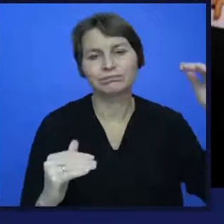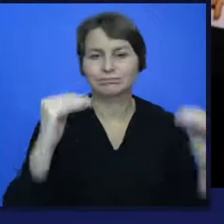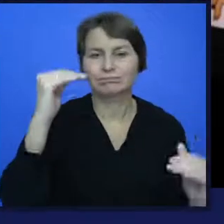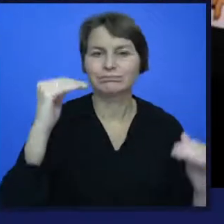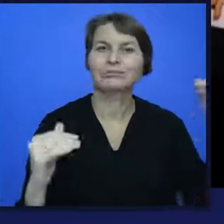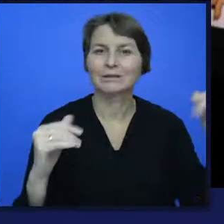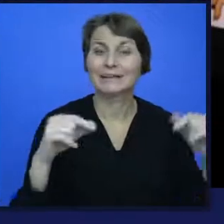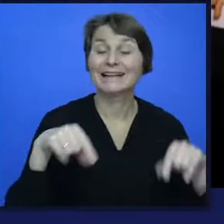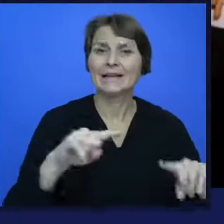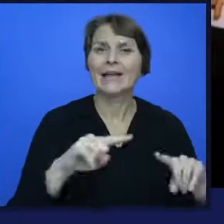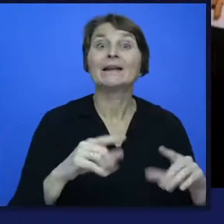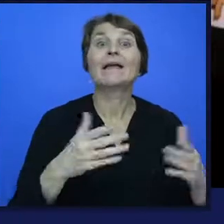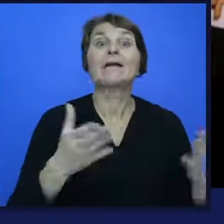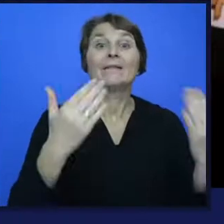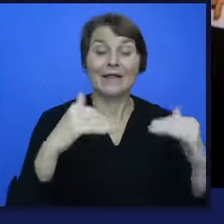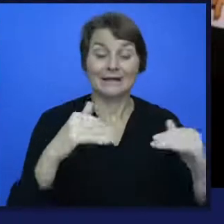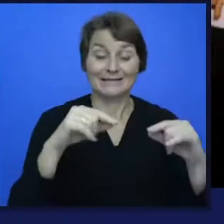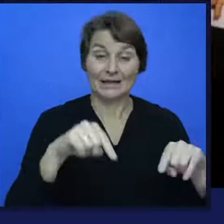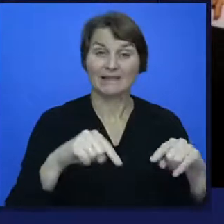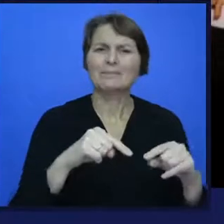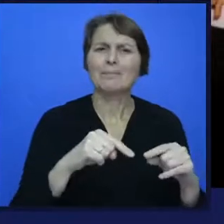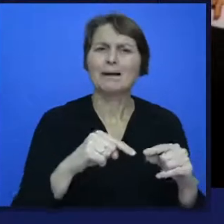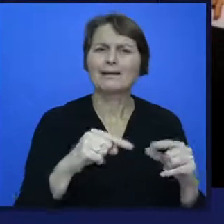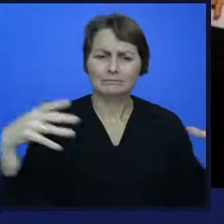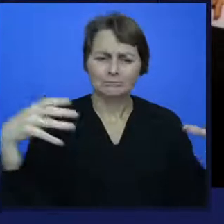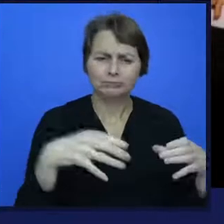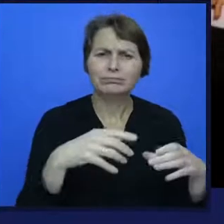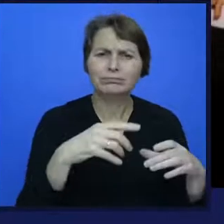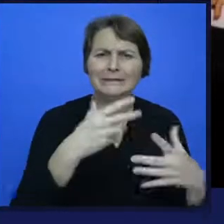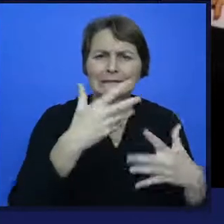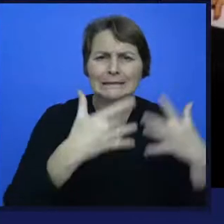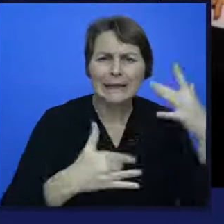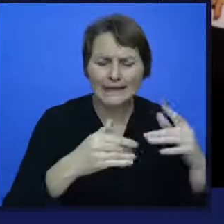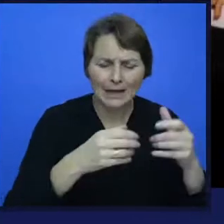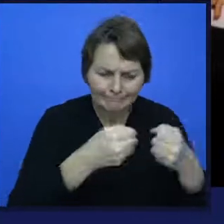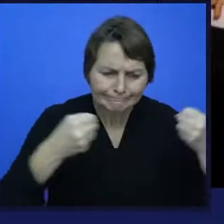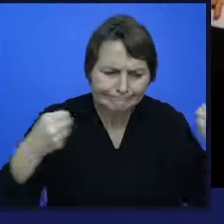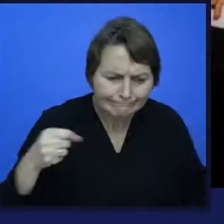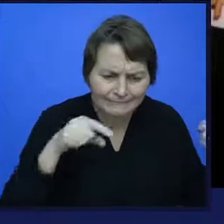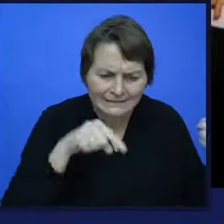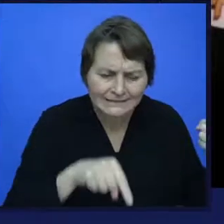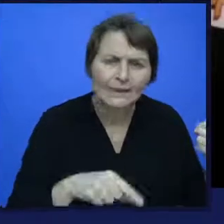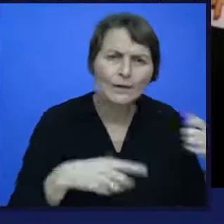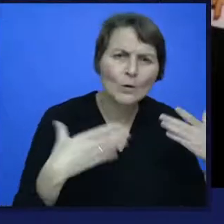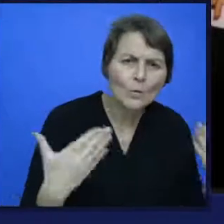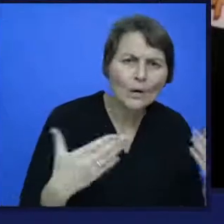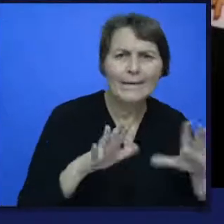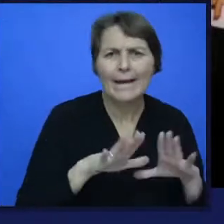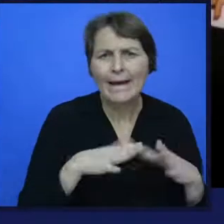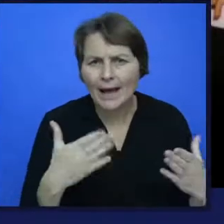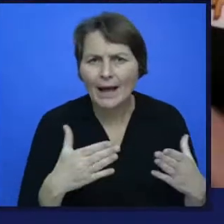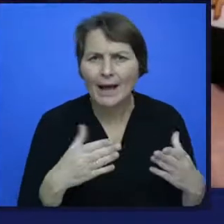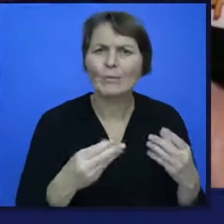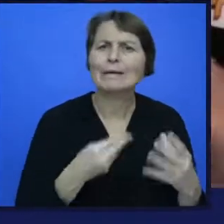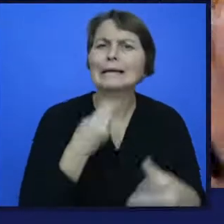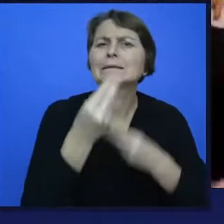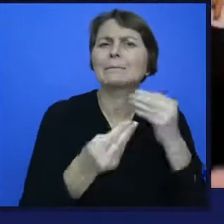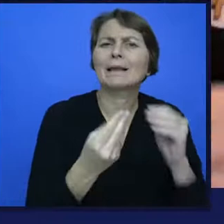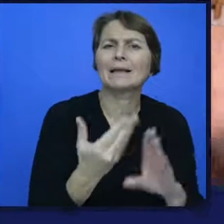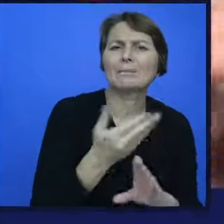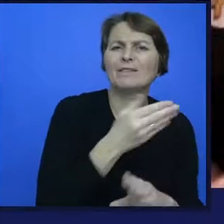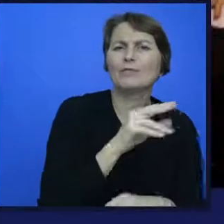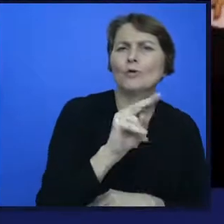you need to go into these model black box and white box models for responsible explainability that Noel was talking about